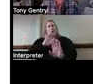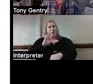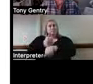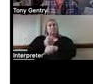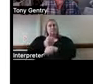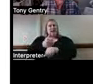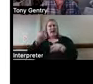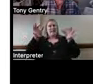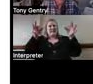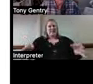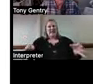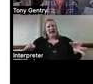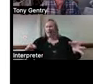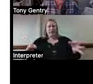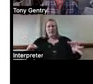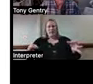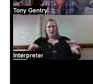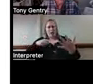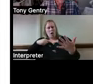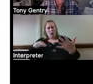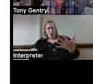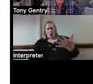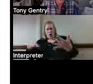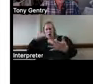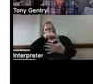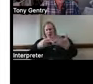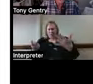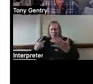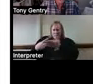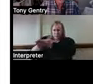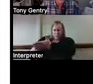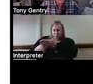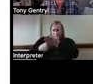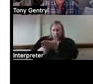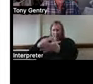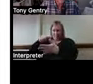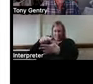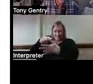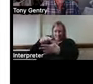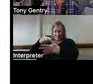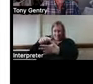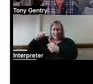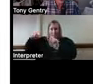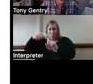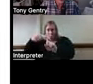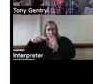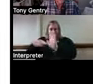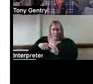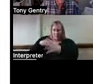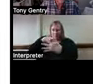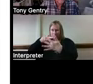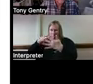let's take one more look at the thinking involved in coming to this solution. Let's make sure this is where we want to go.